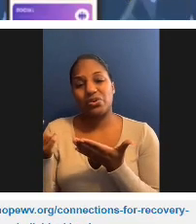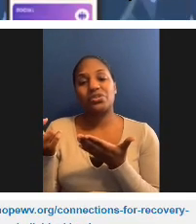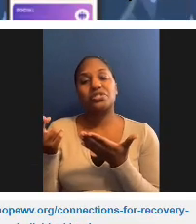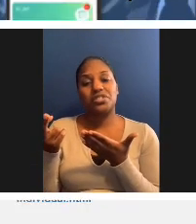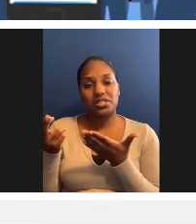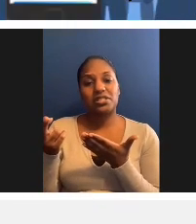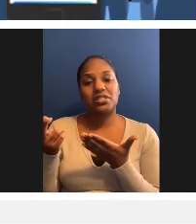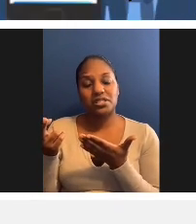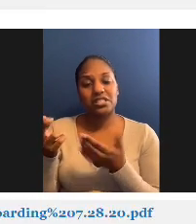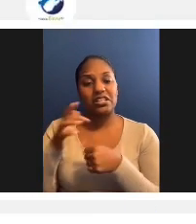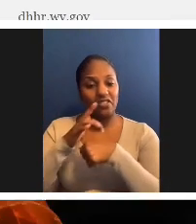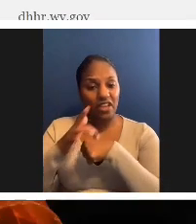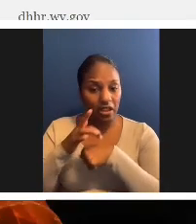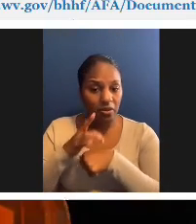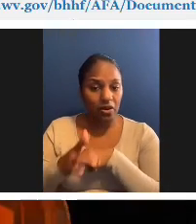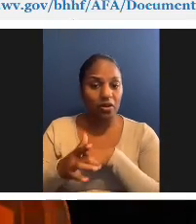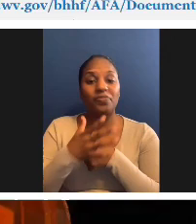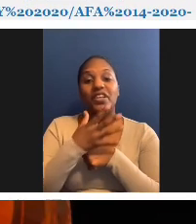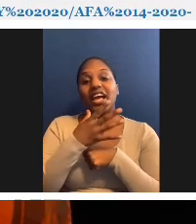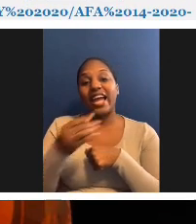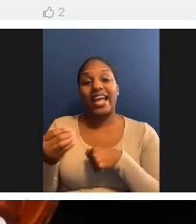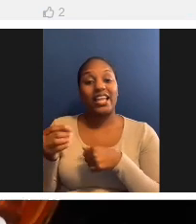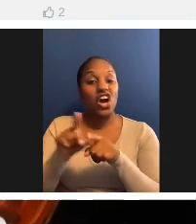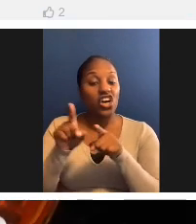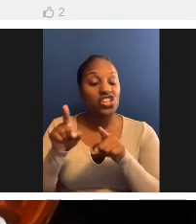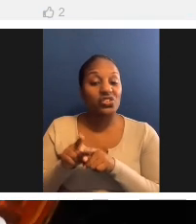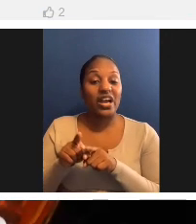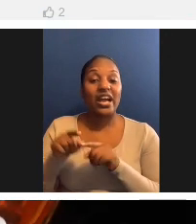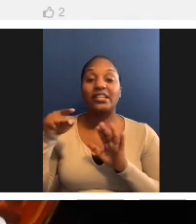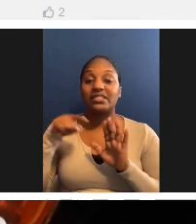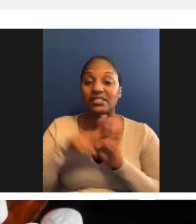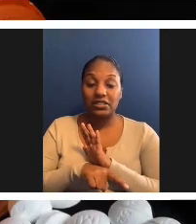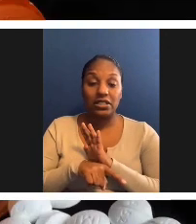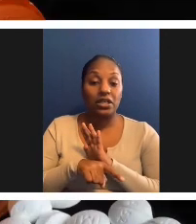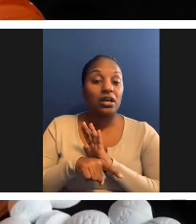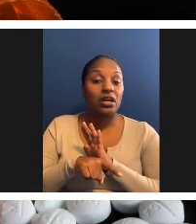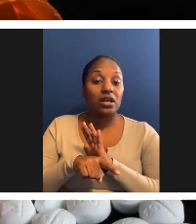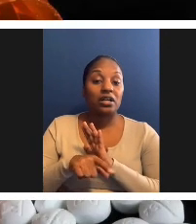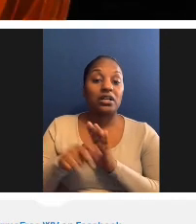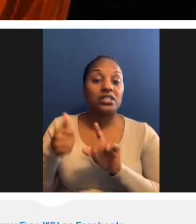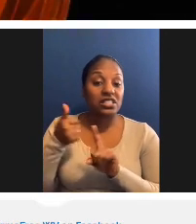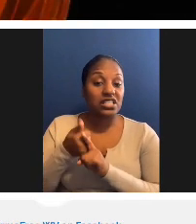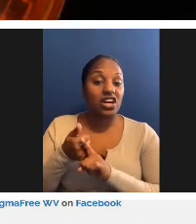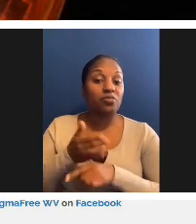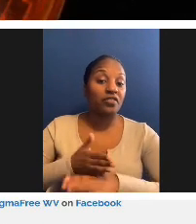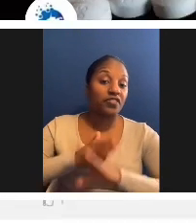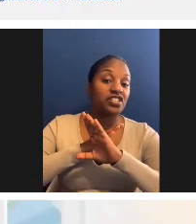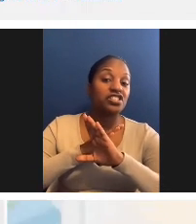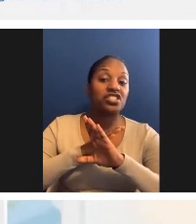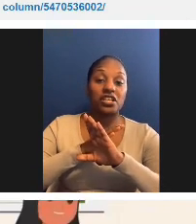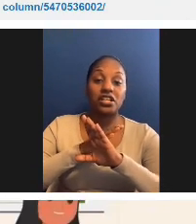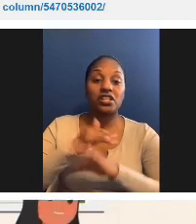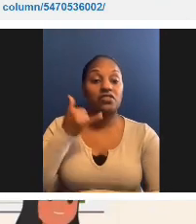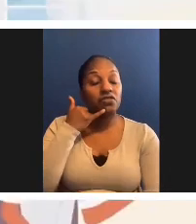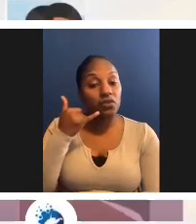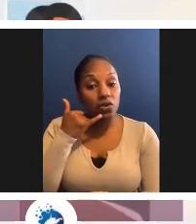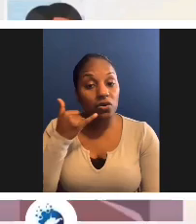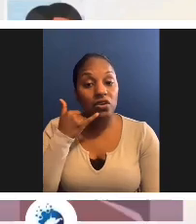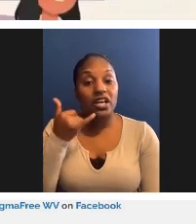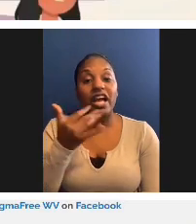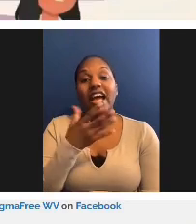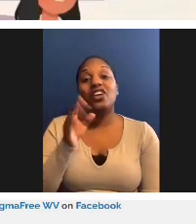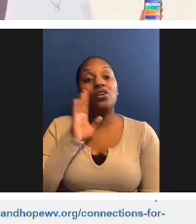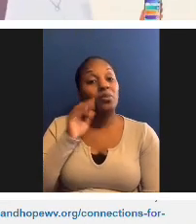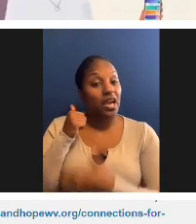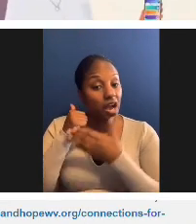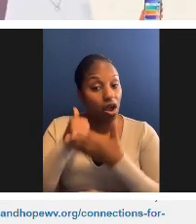I'm sure they would be the National Suicide Prevention Lifeline. They would be helpful to you in South